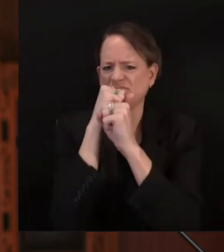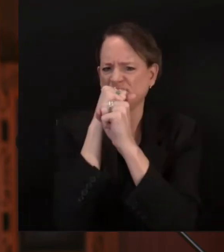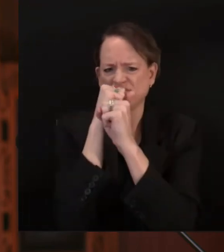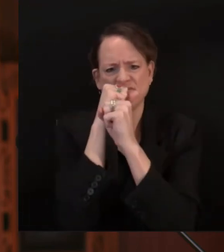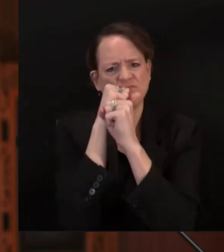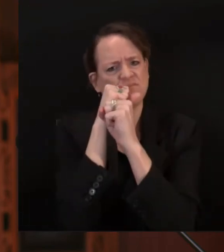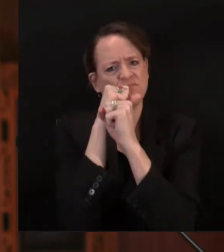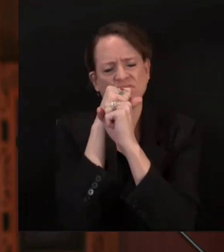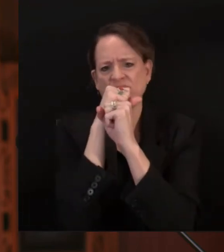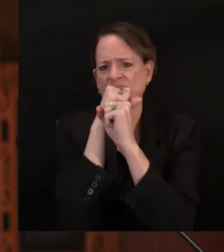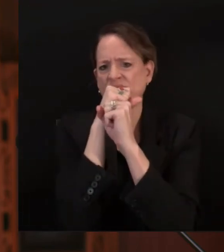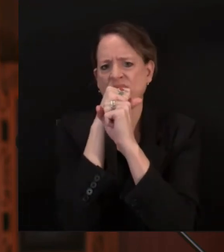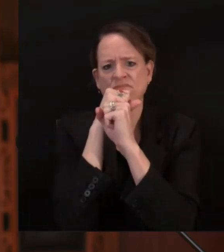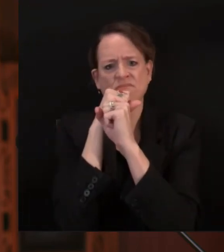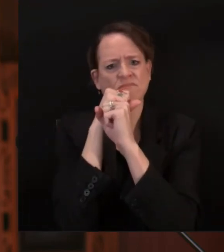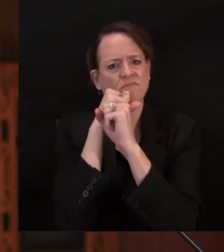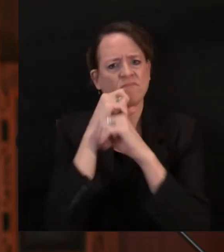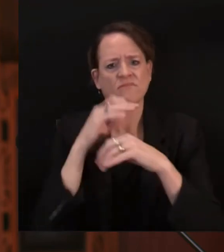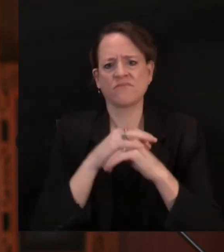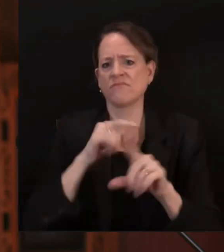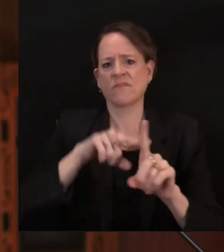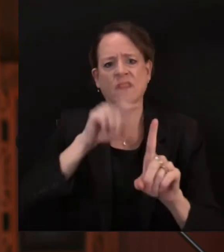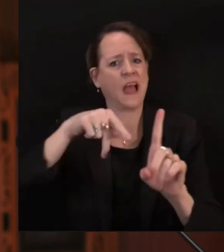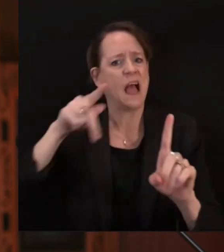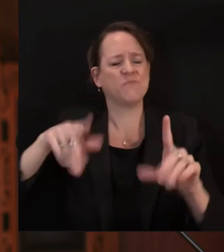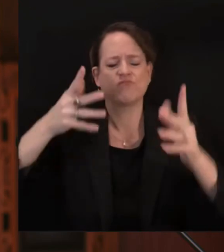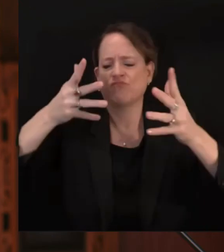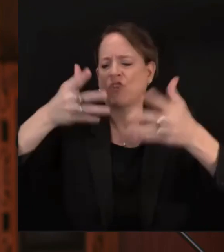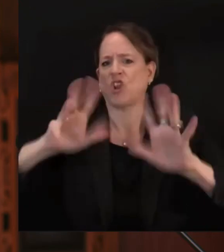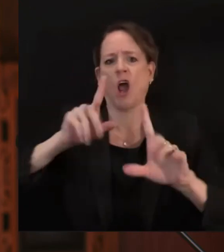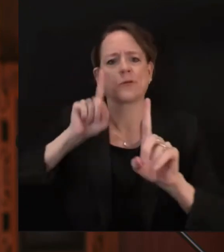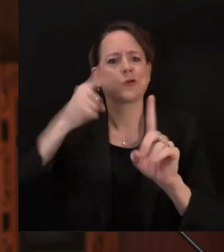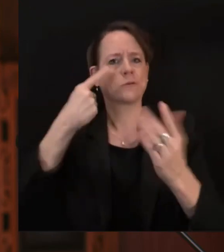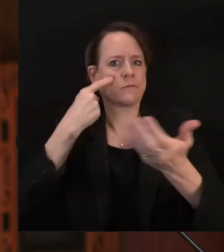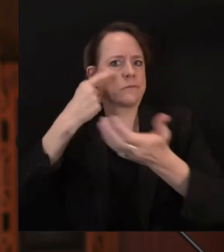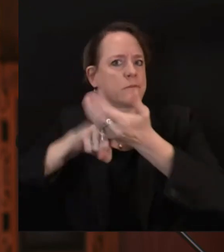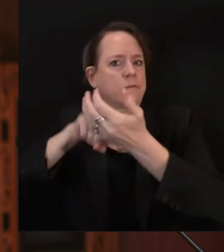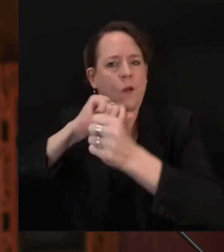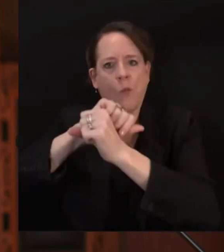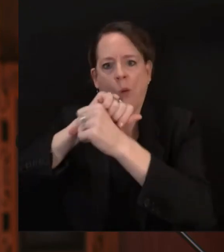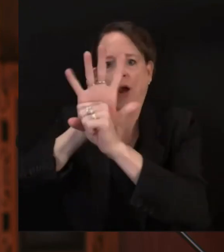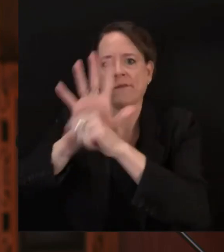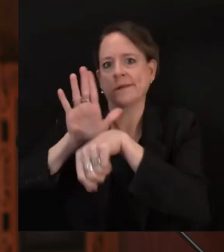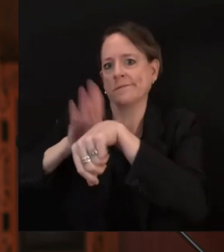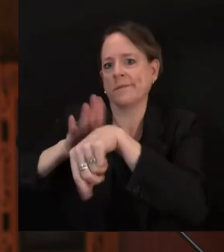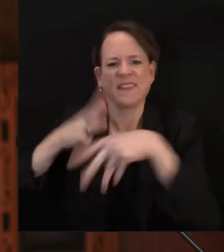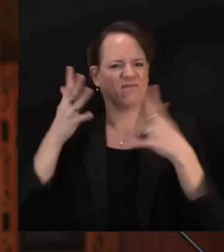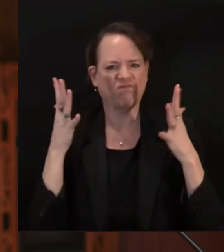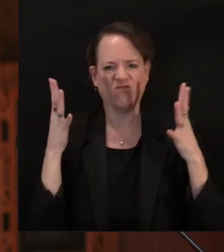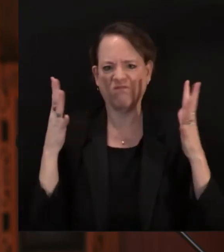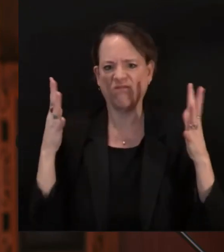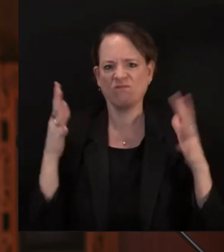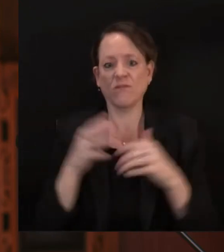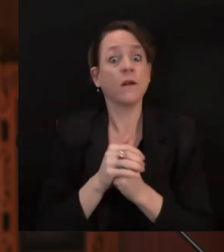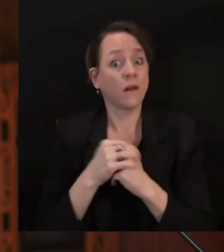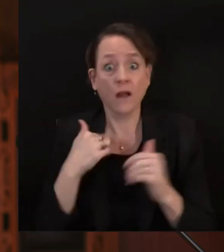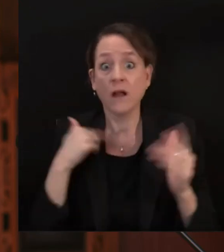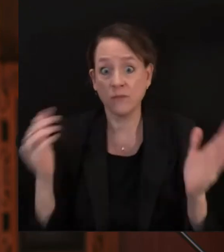works best when as many people as possible use it, so thank you for following these notifications that you're going to receive in the coming